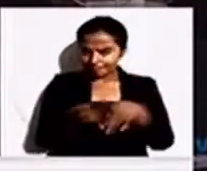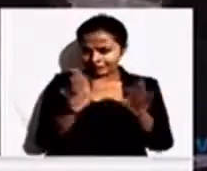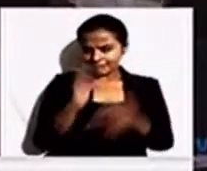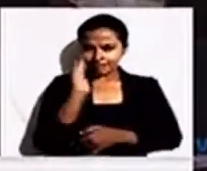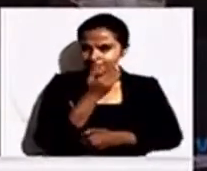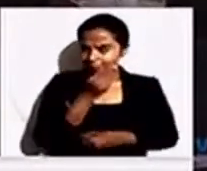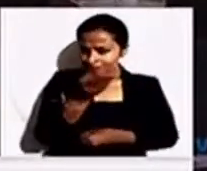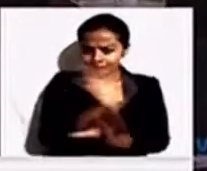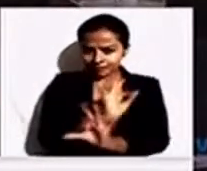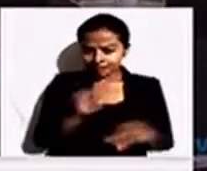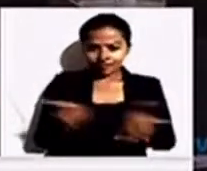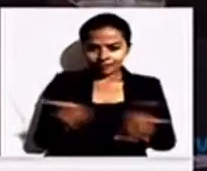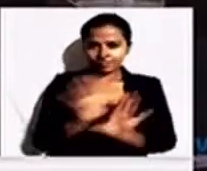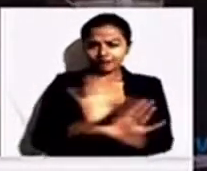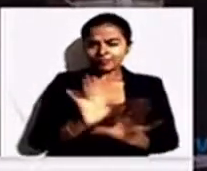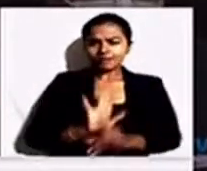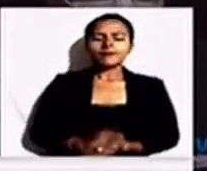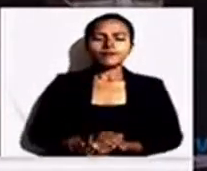effect.